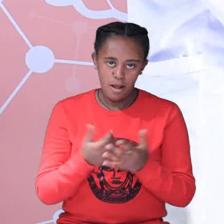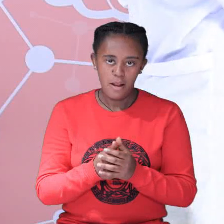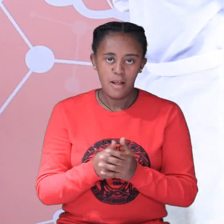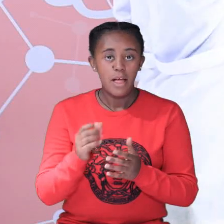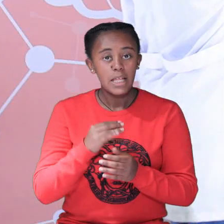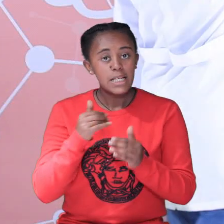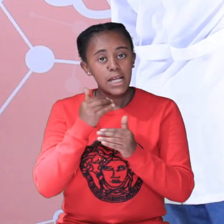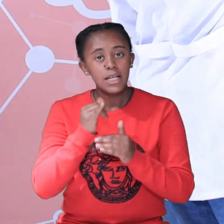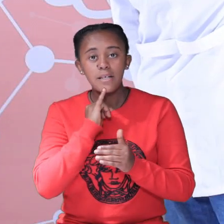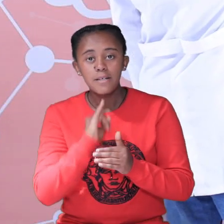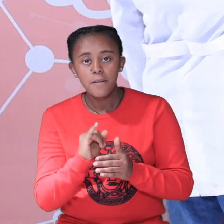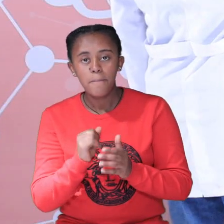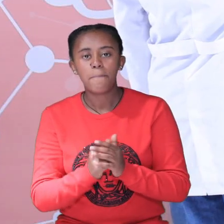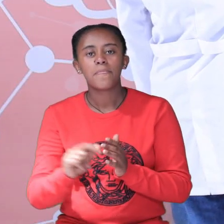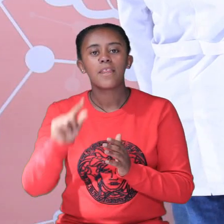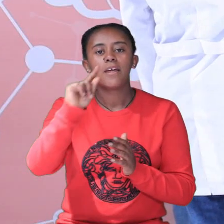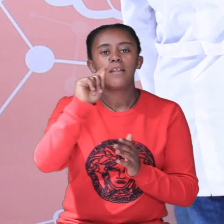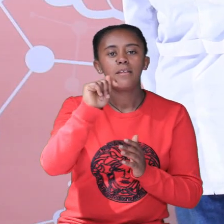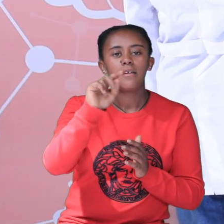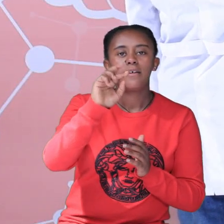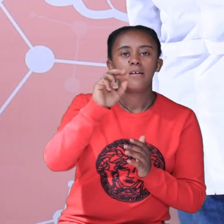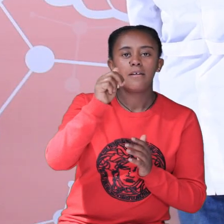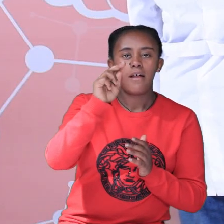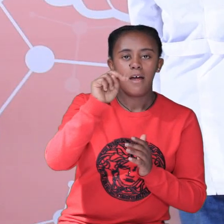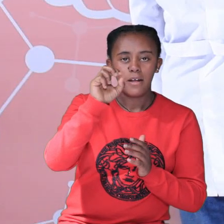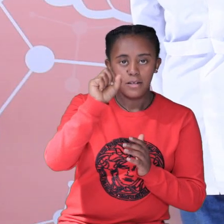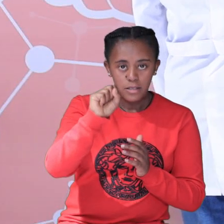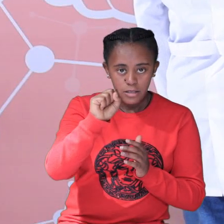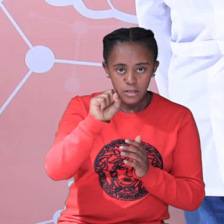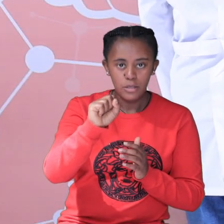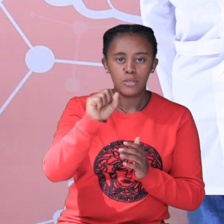And the next is translucent.